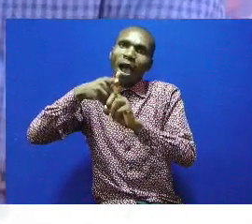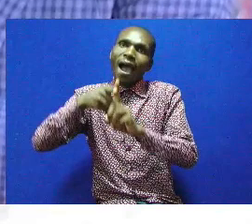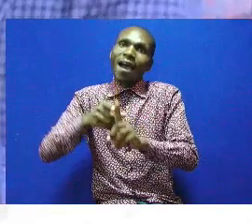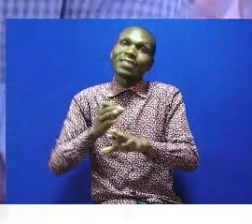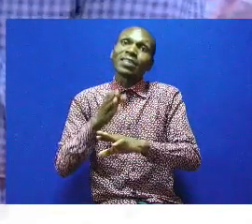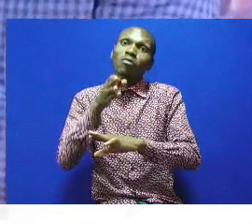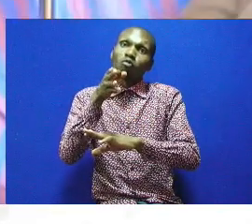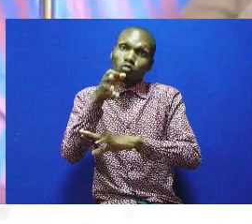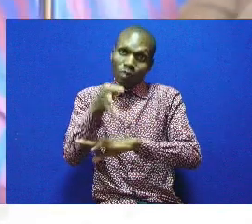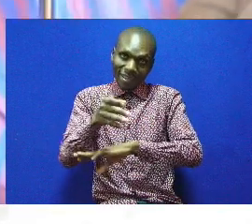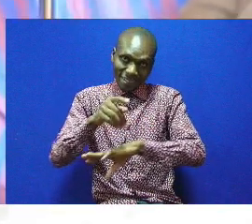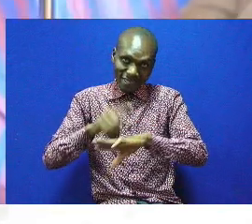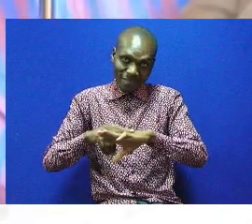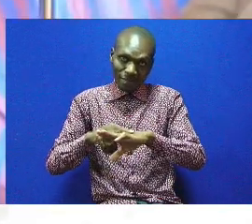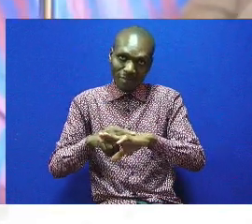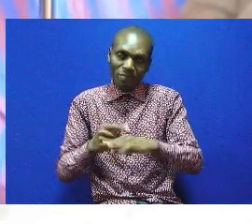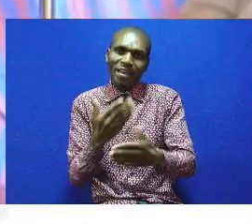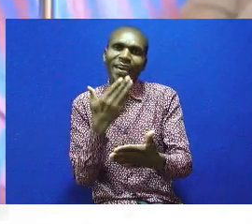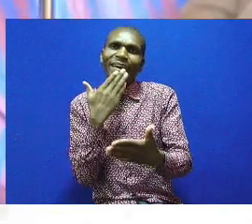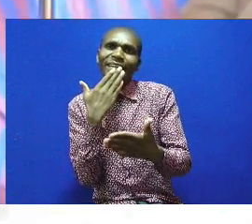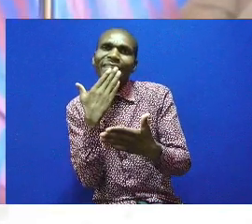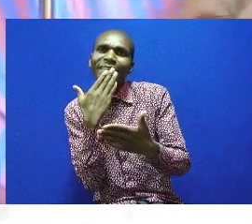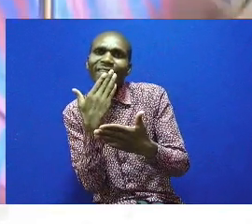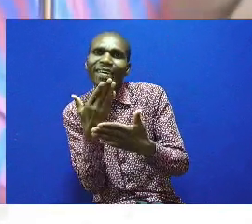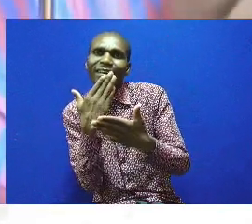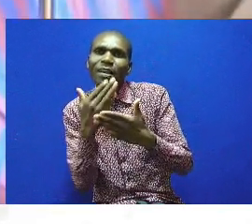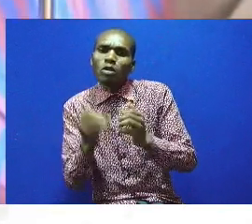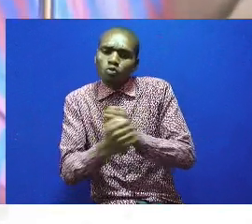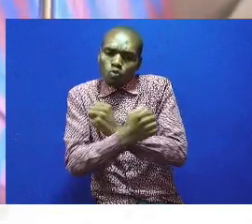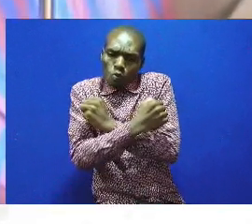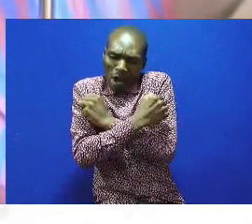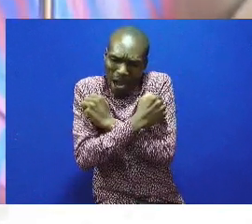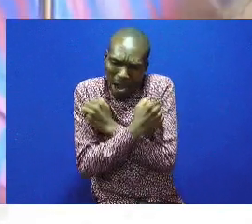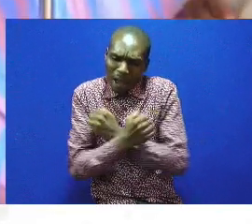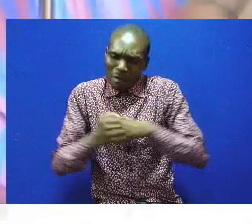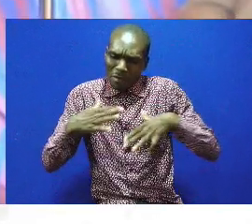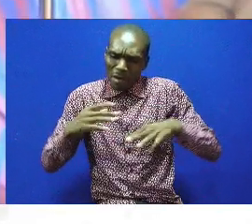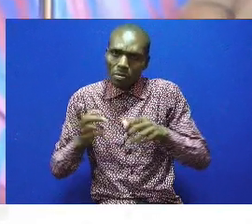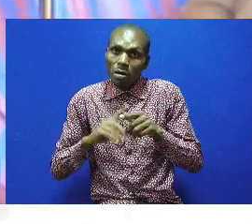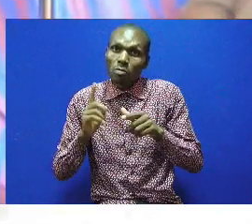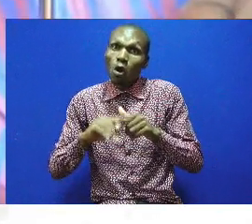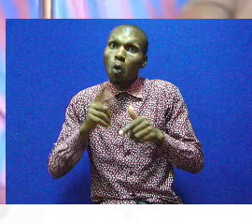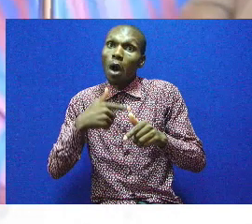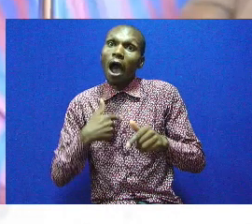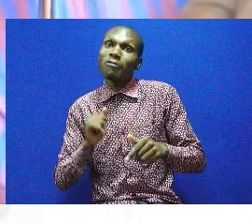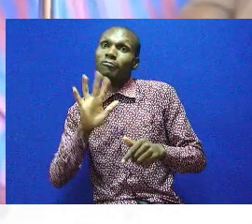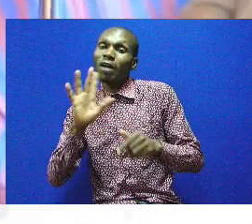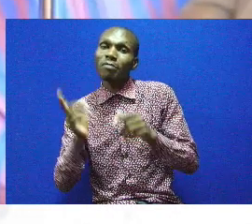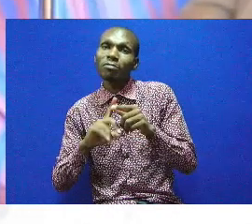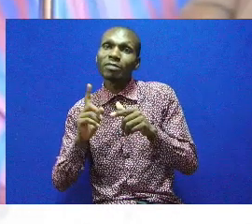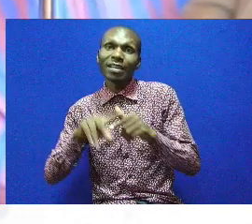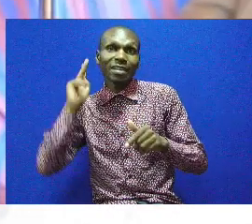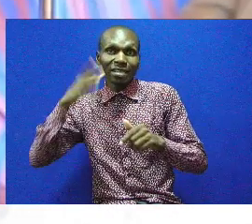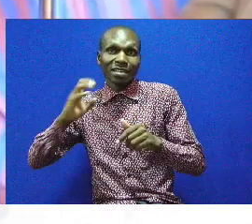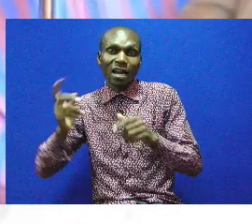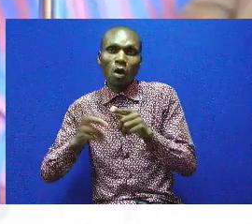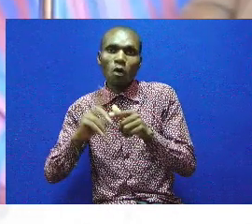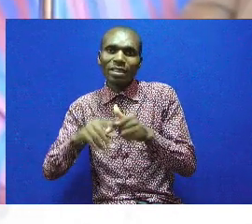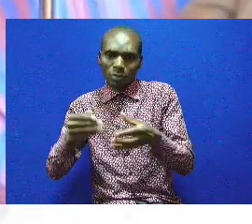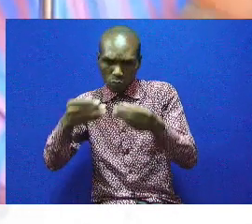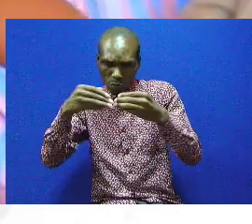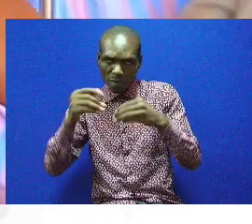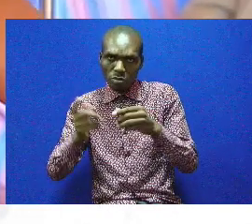kichire busyo kuya mono aso wanchaba to Ogembo au babwate chi wodi sano na ba ukisi county kima